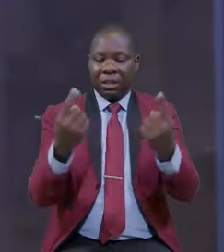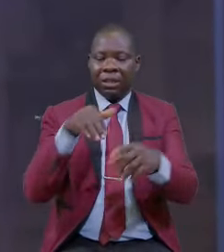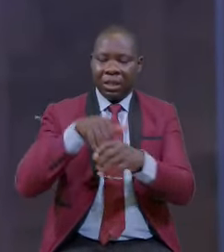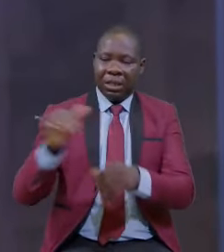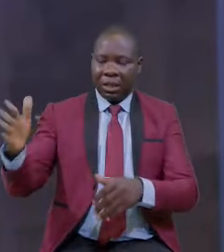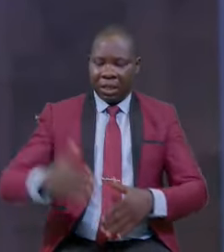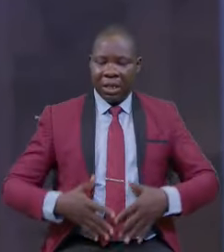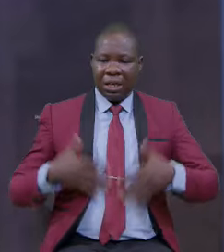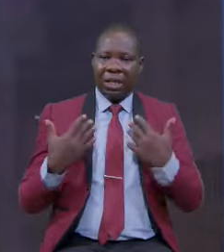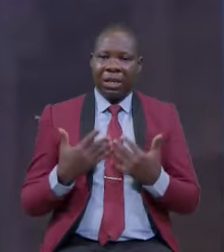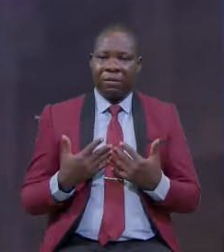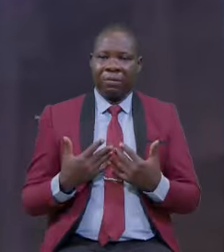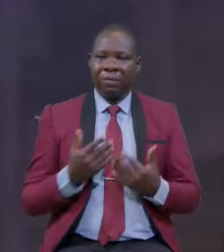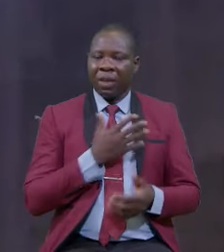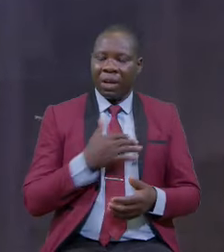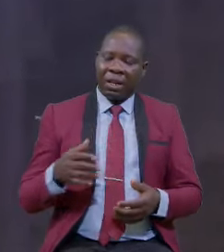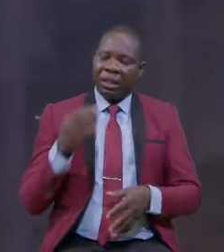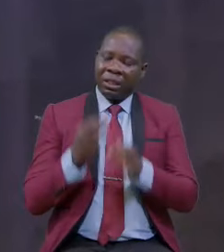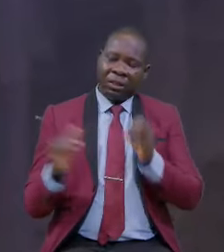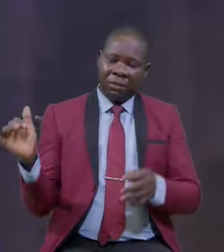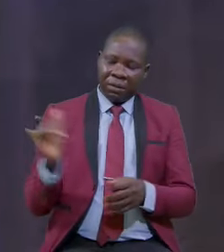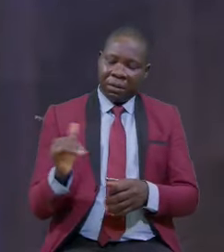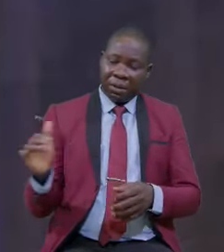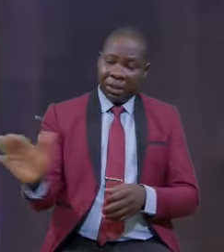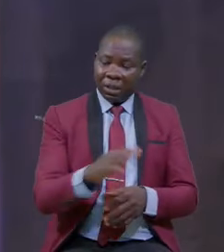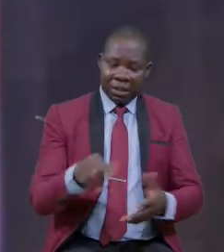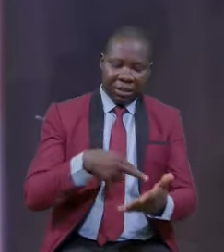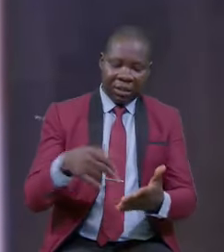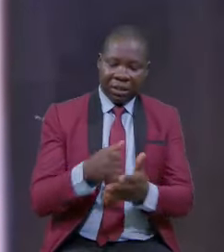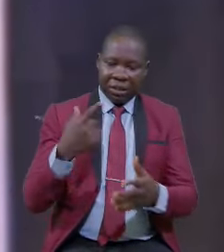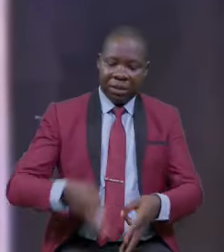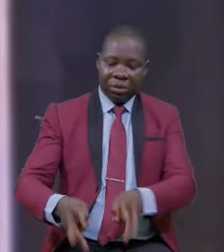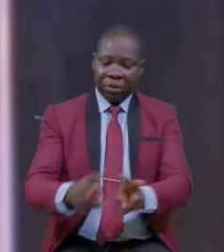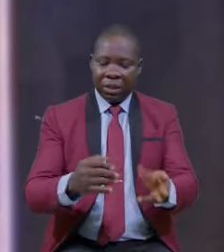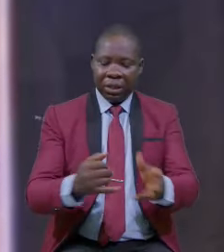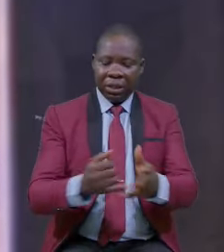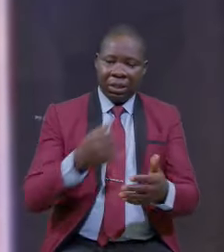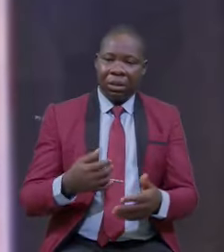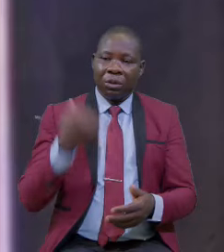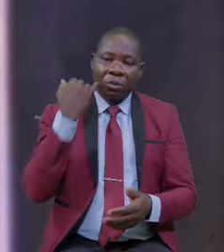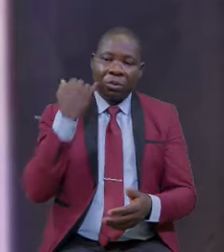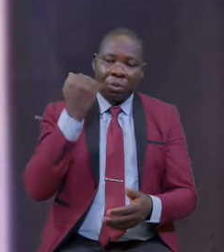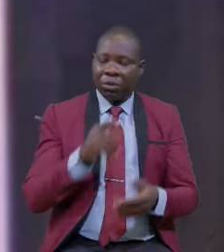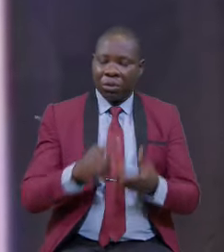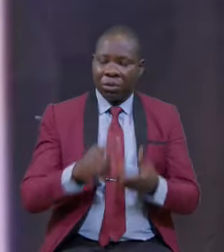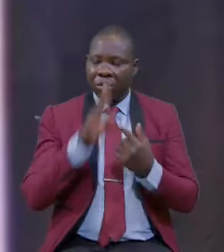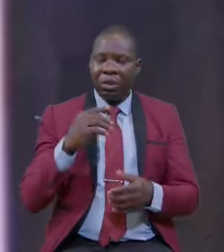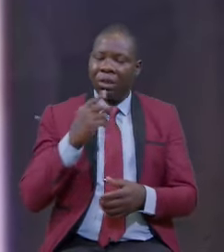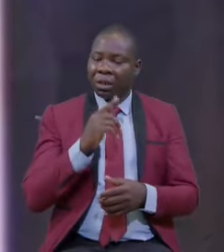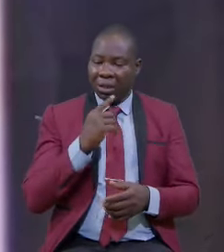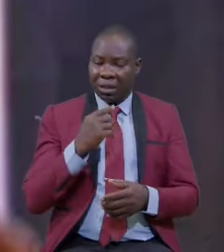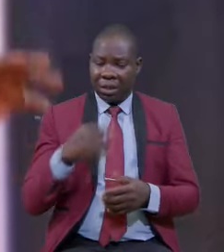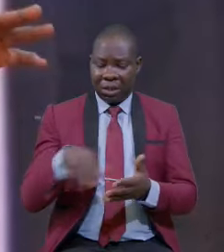if they read it like they ought to read it, then it will point at them, thou art the man, thou art the woman.